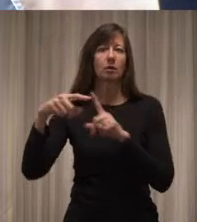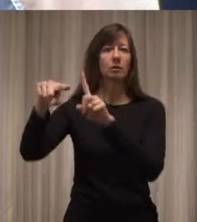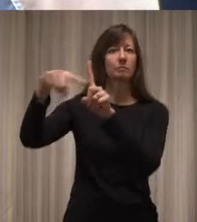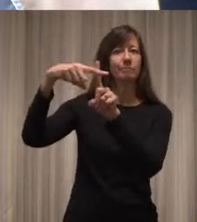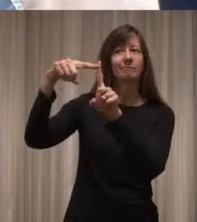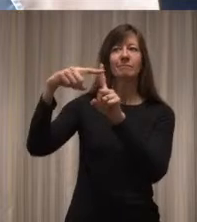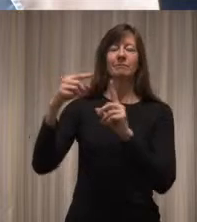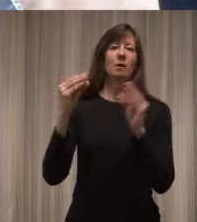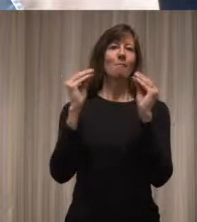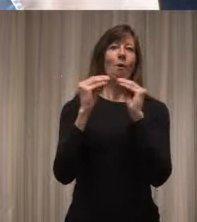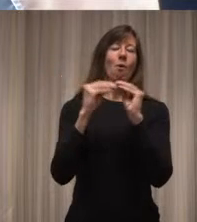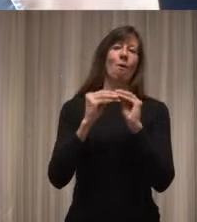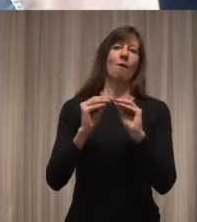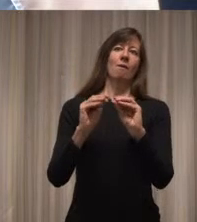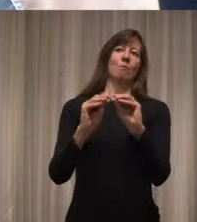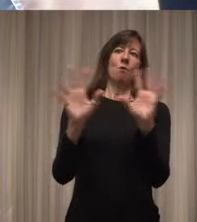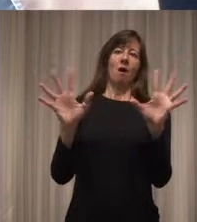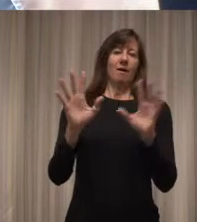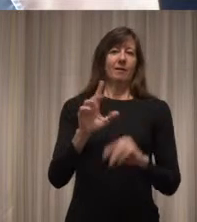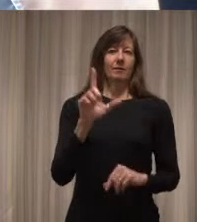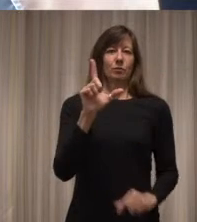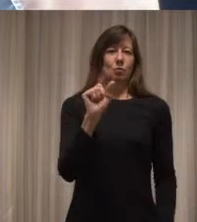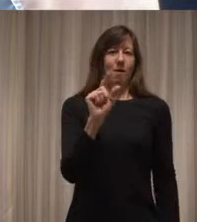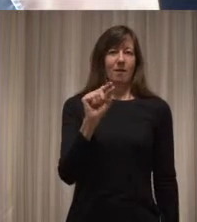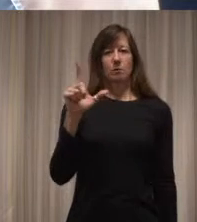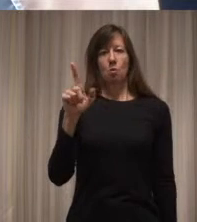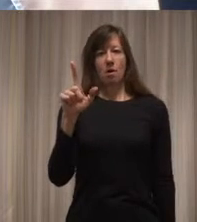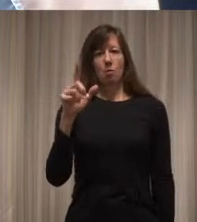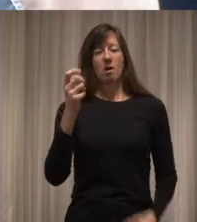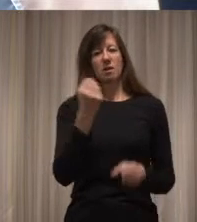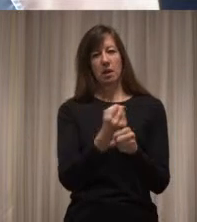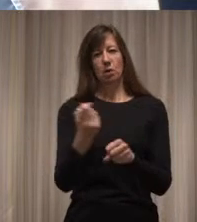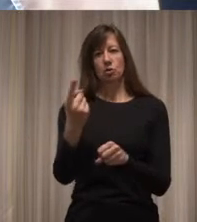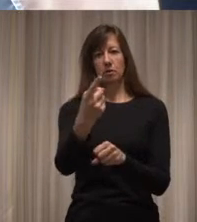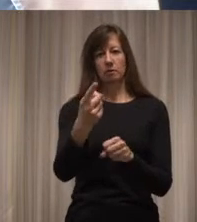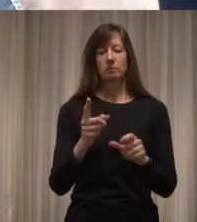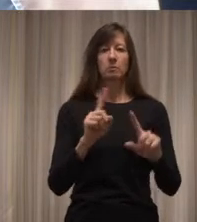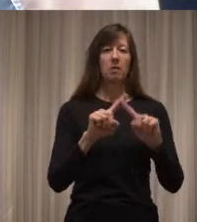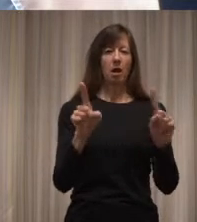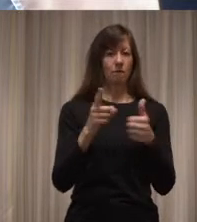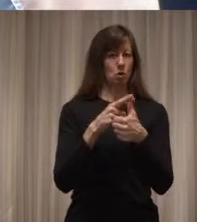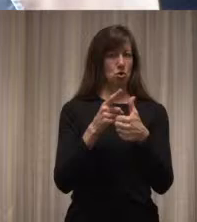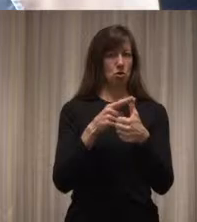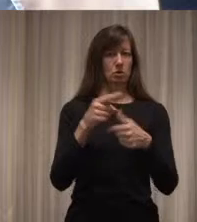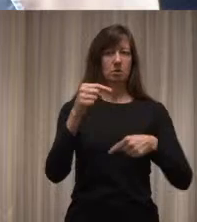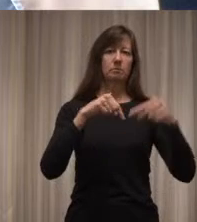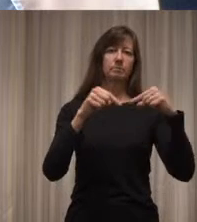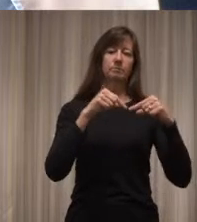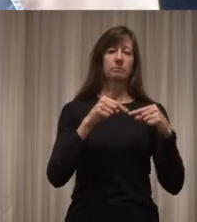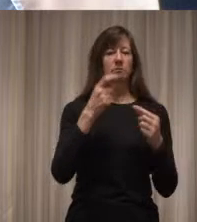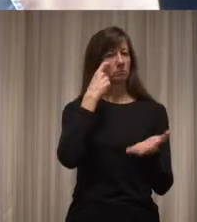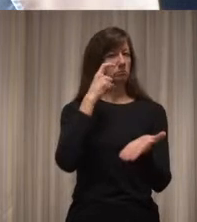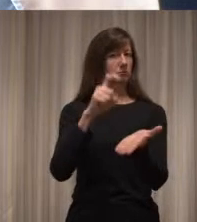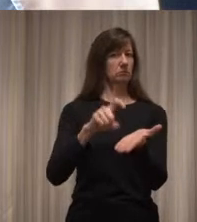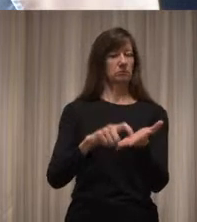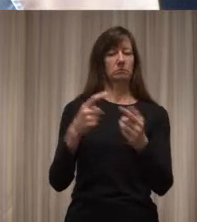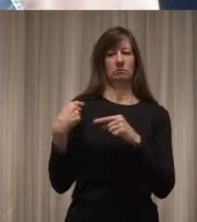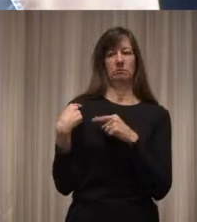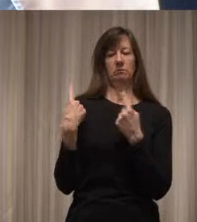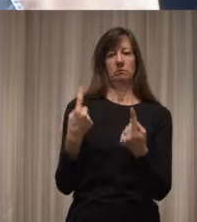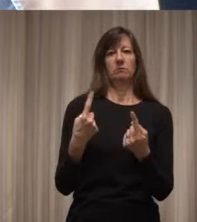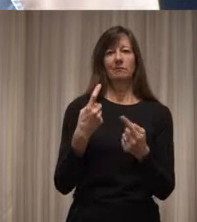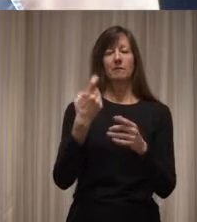2021. Before we start, I just want to recognize that obviously in the last 24 hours in our country, it's been a